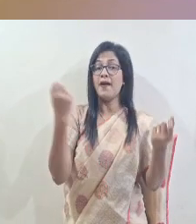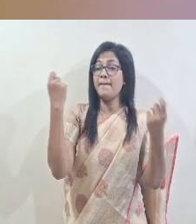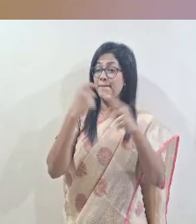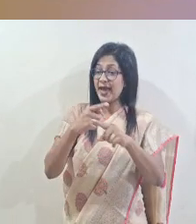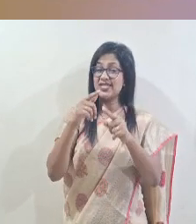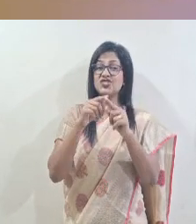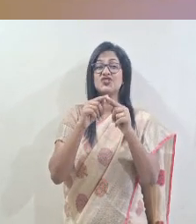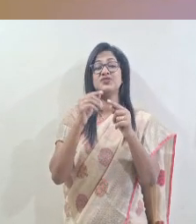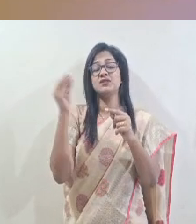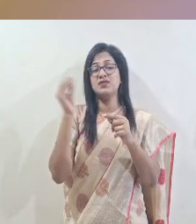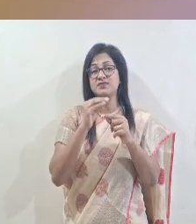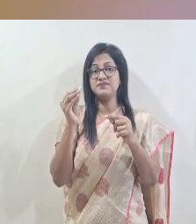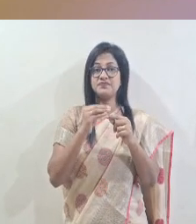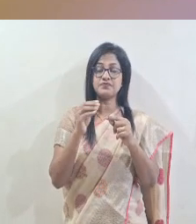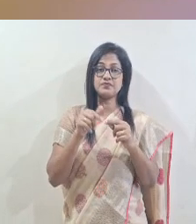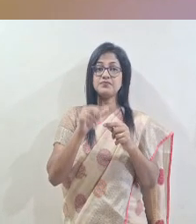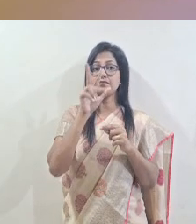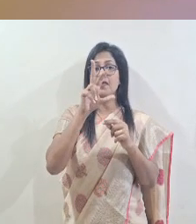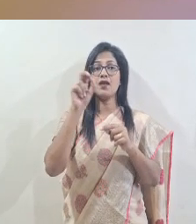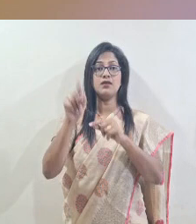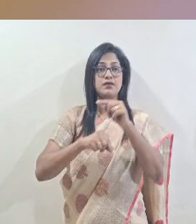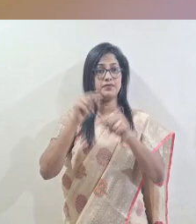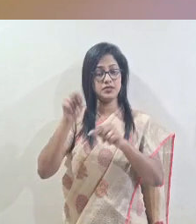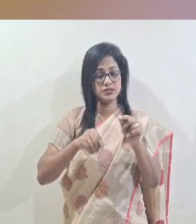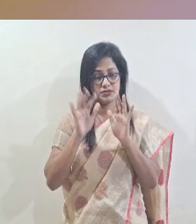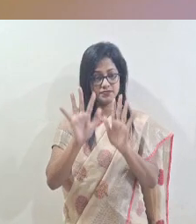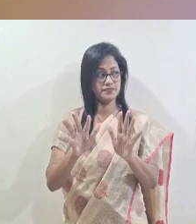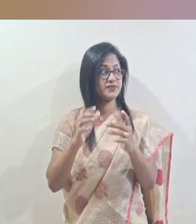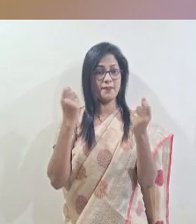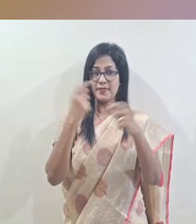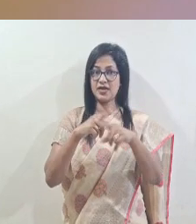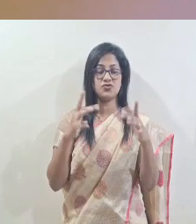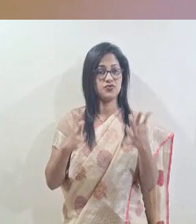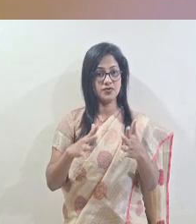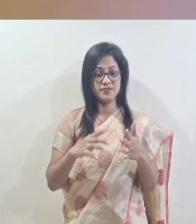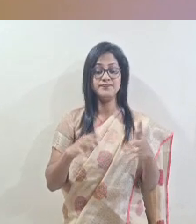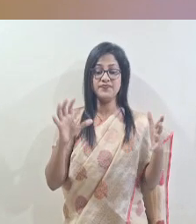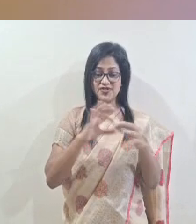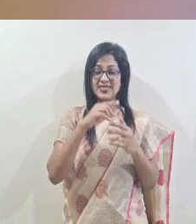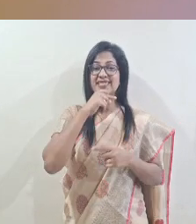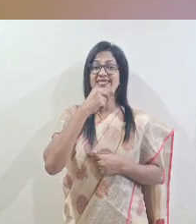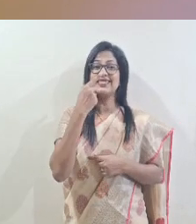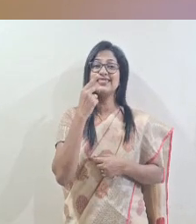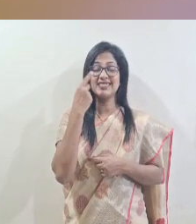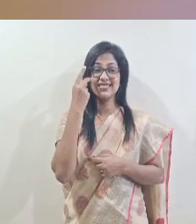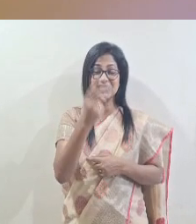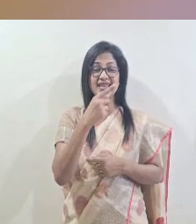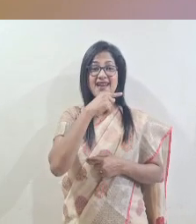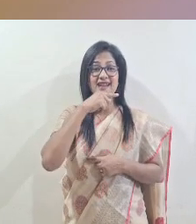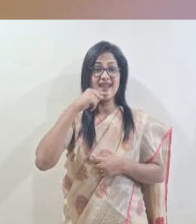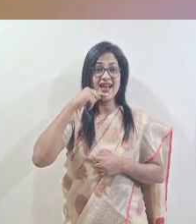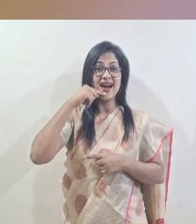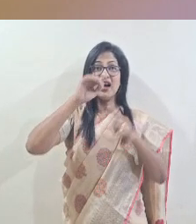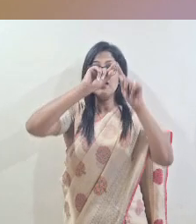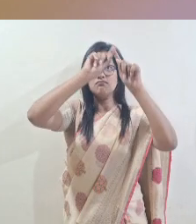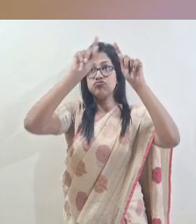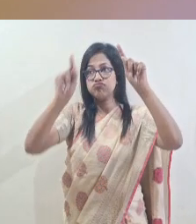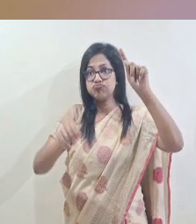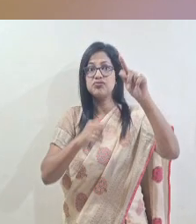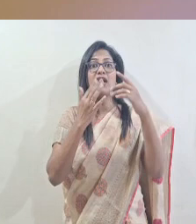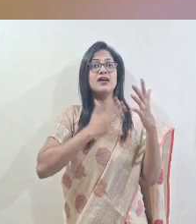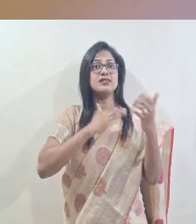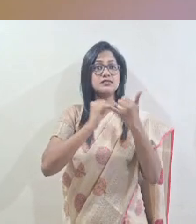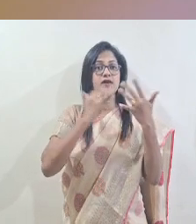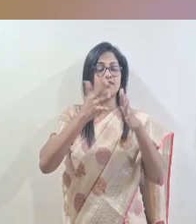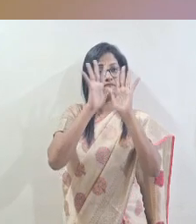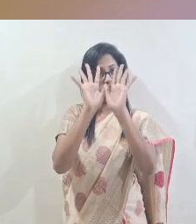is around 80%. In case 2, you can see the red color buffer around the existing facilities,